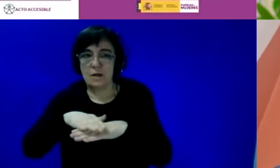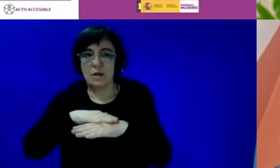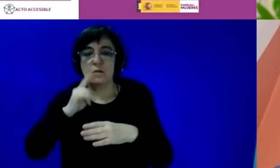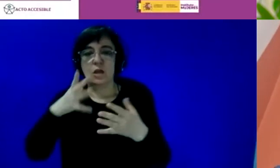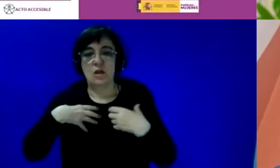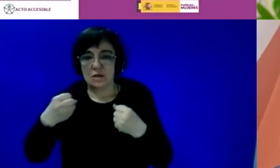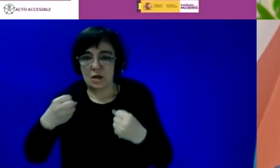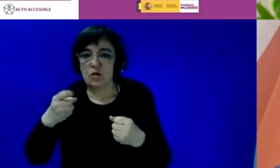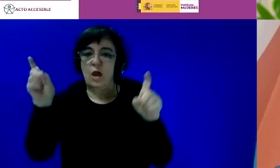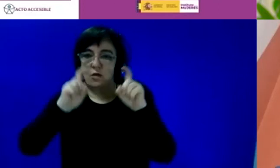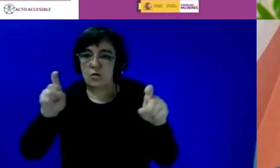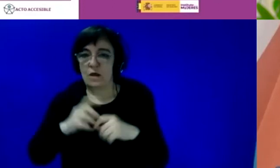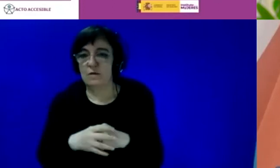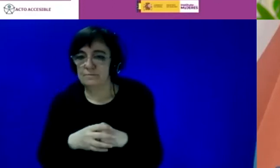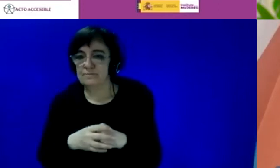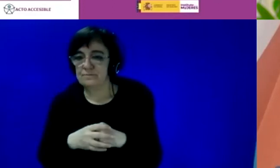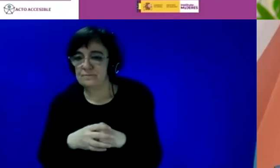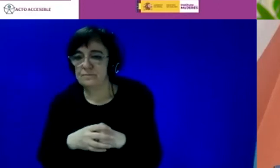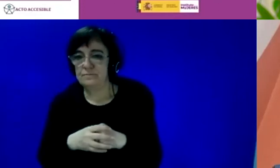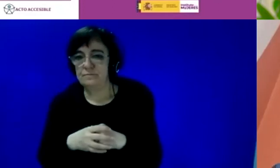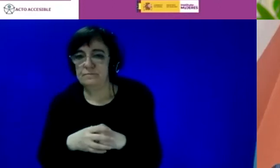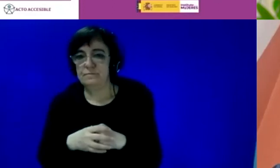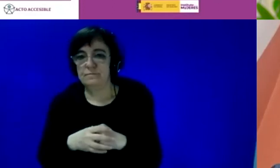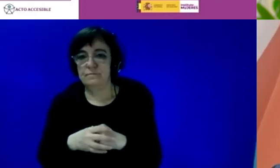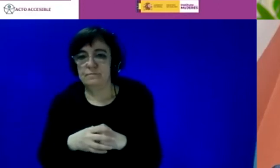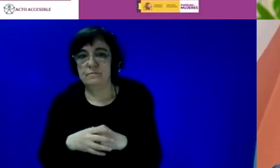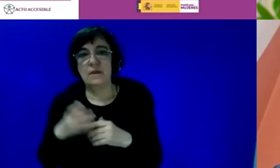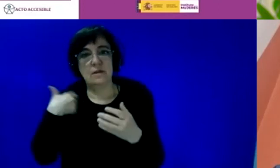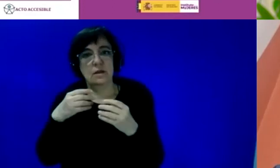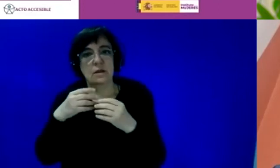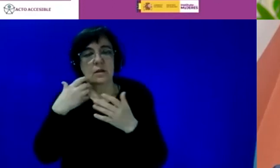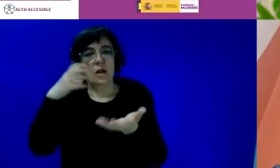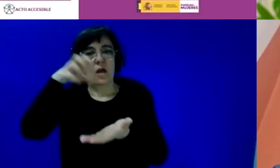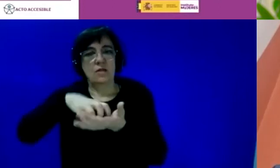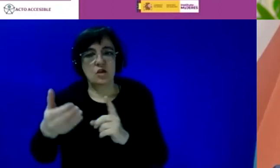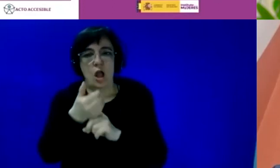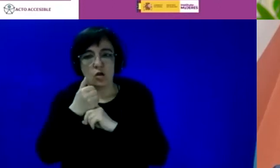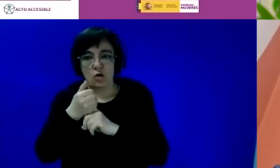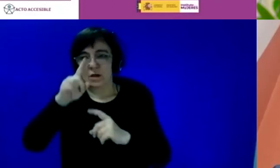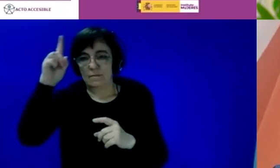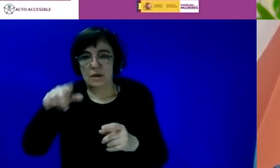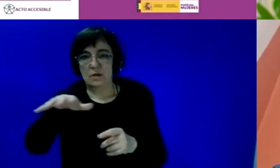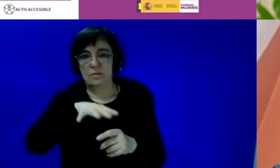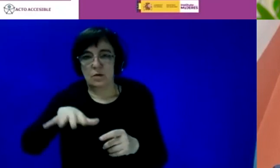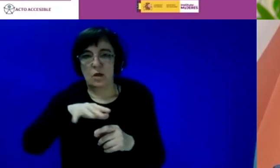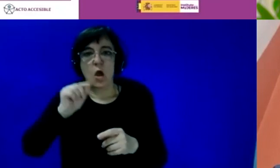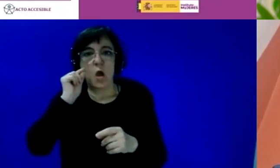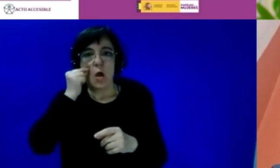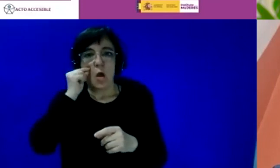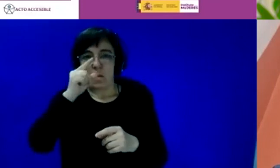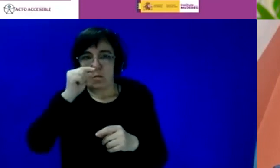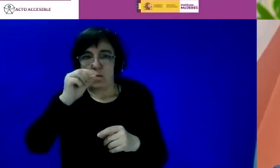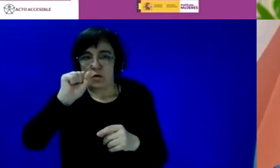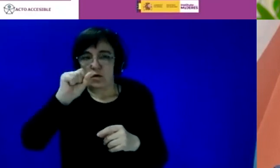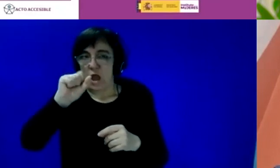access to basic services such as education and health. The first reception center